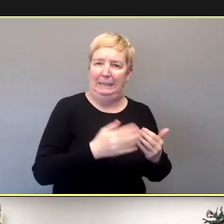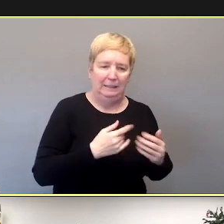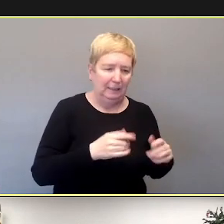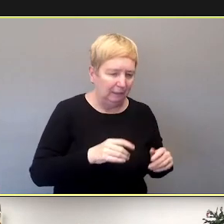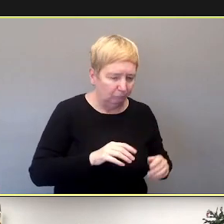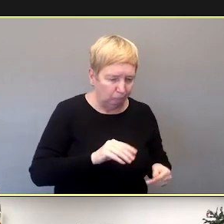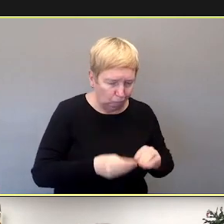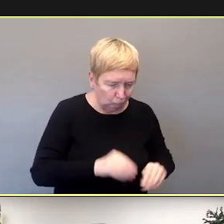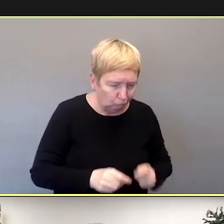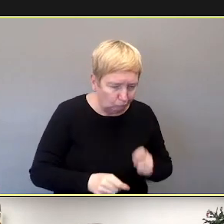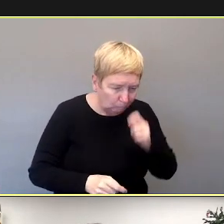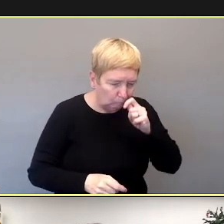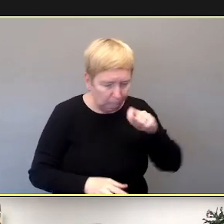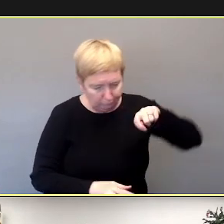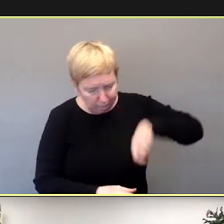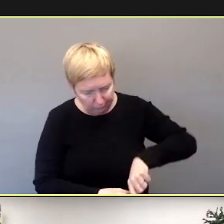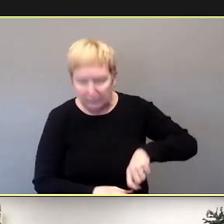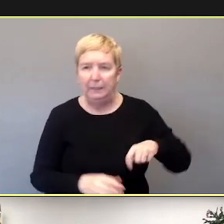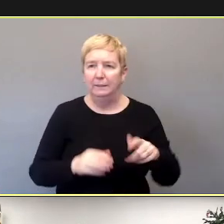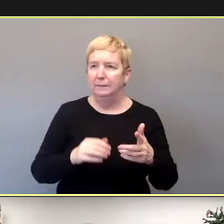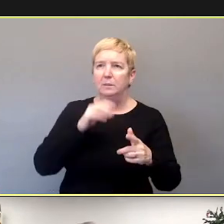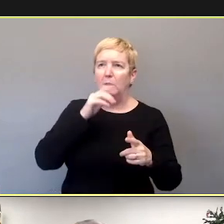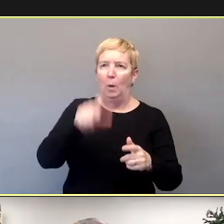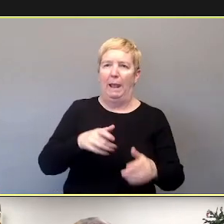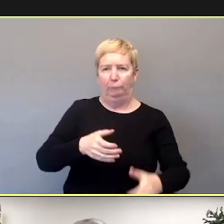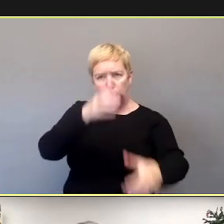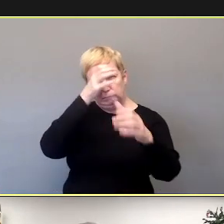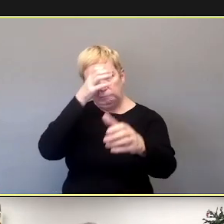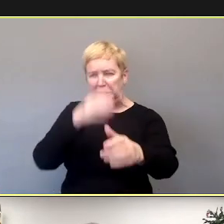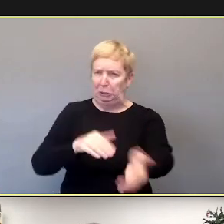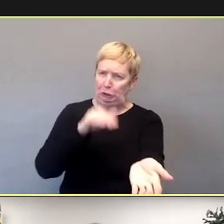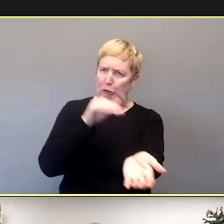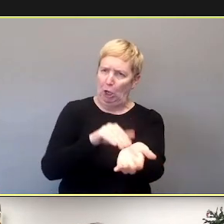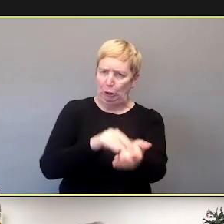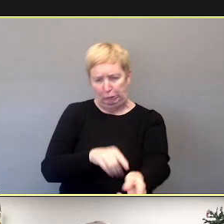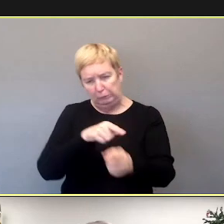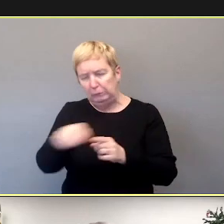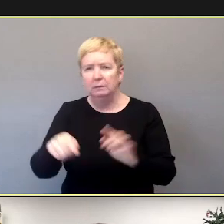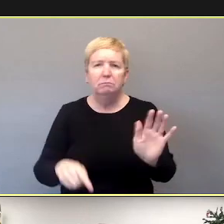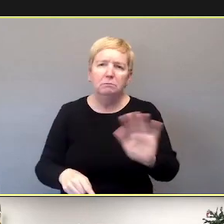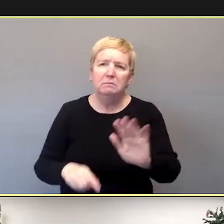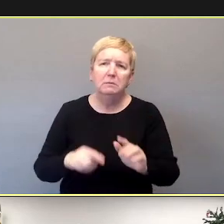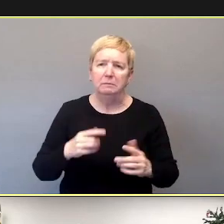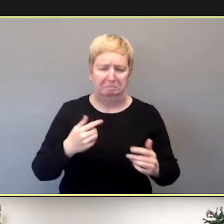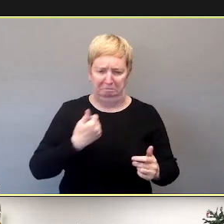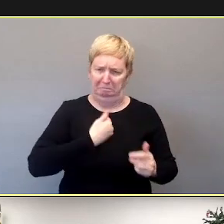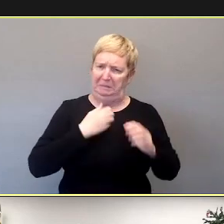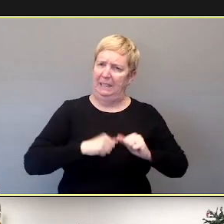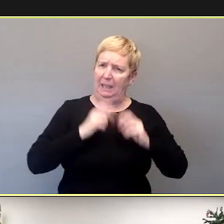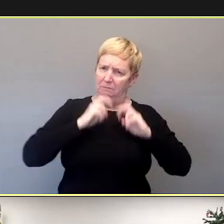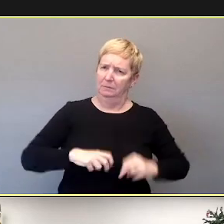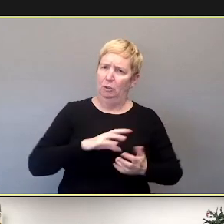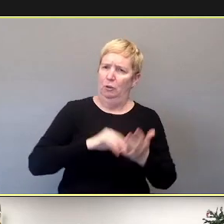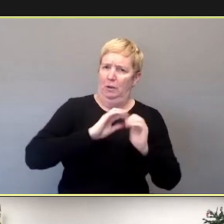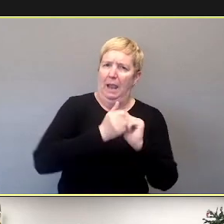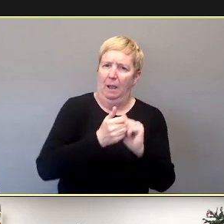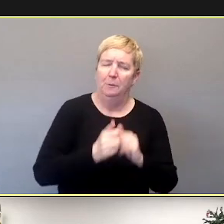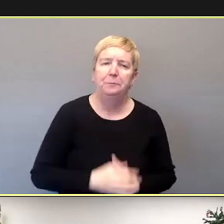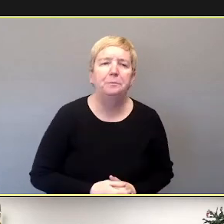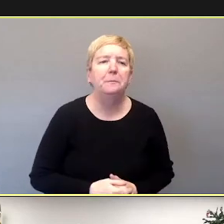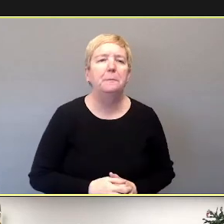own nasal swab. And please, there's overwhelming benefit in Omicron right now to